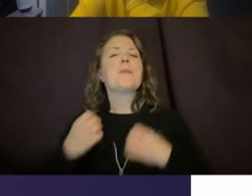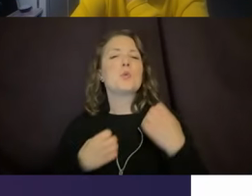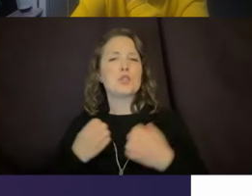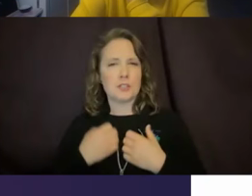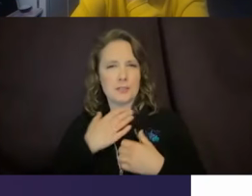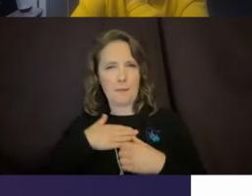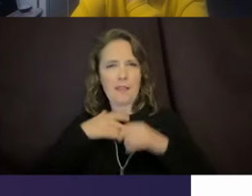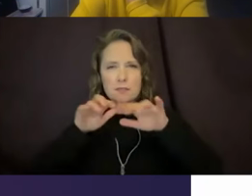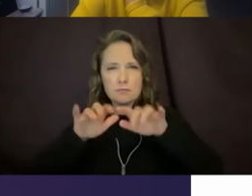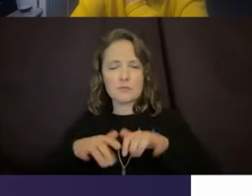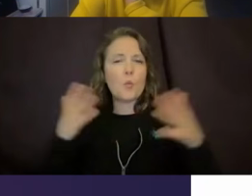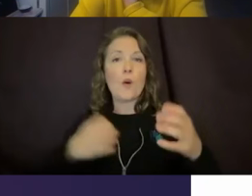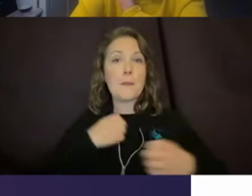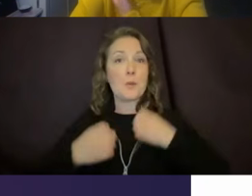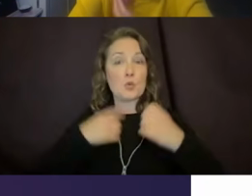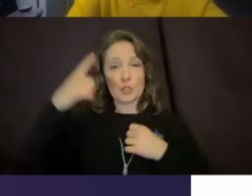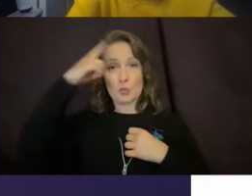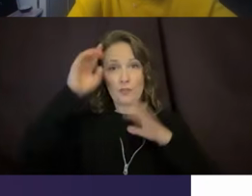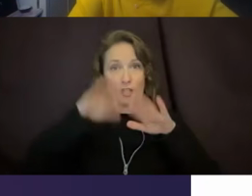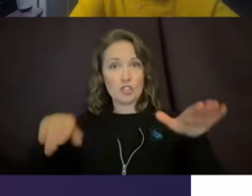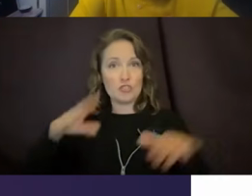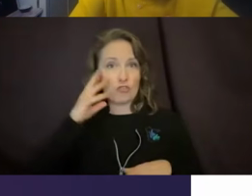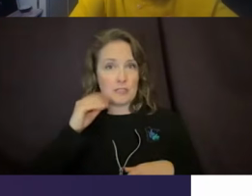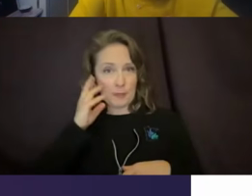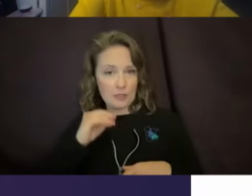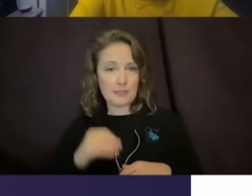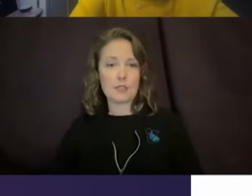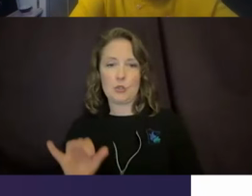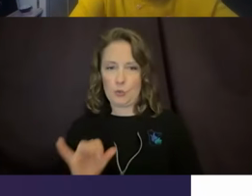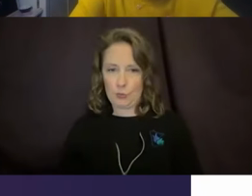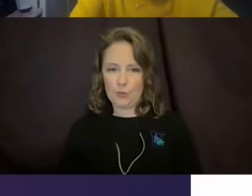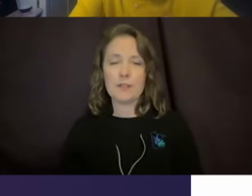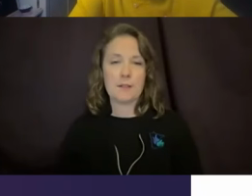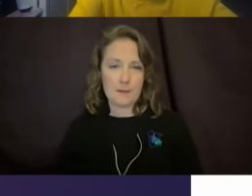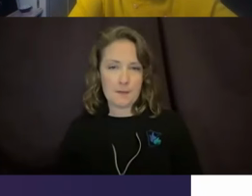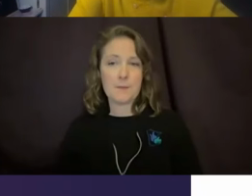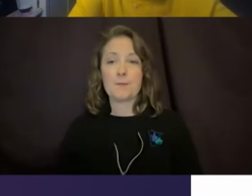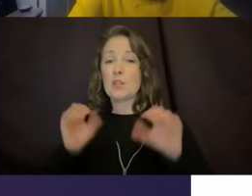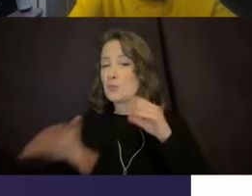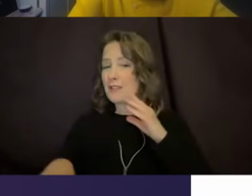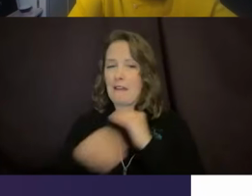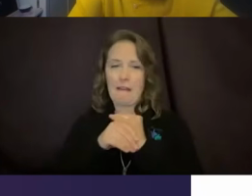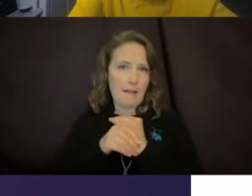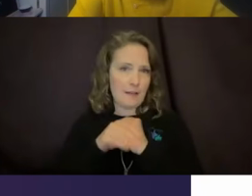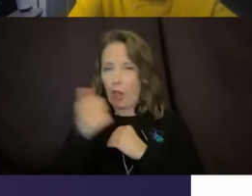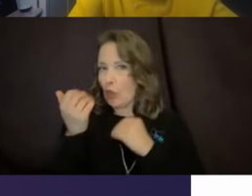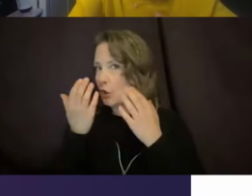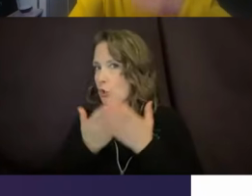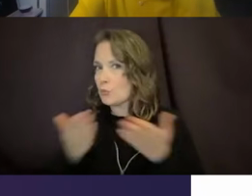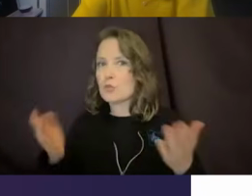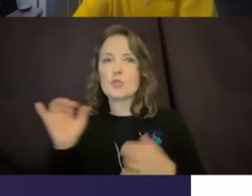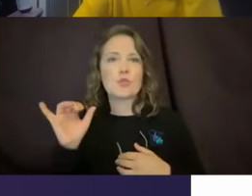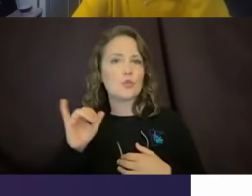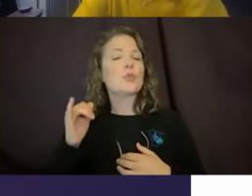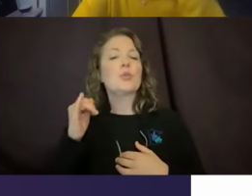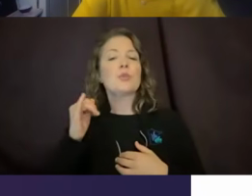do you think children experience when they witness or are abused? And you can also, again, add in the chat if you had any other resources for